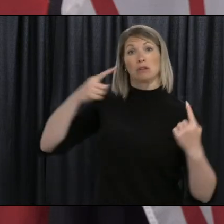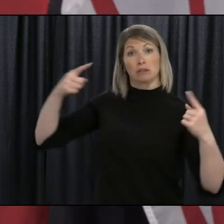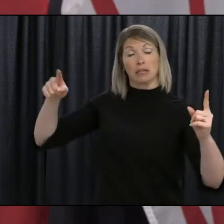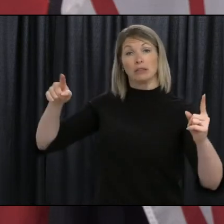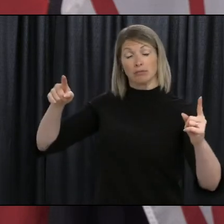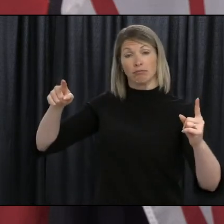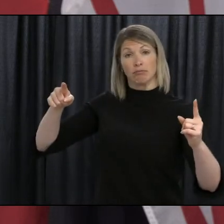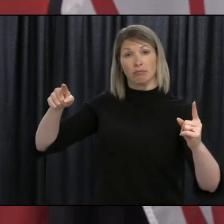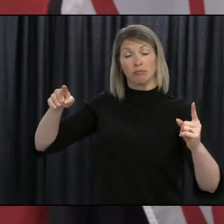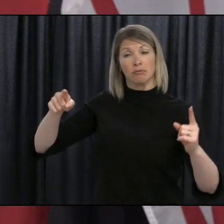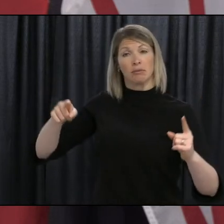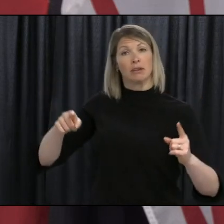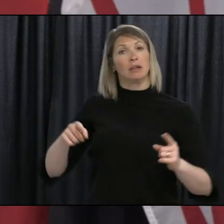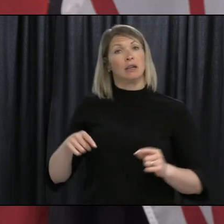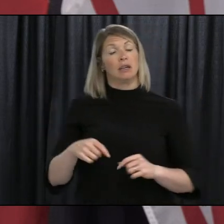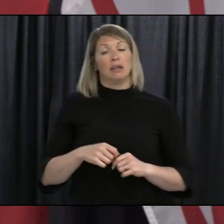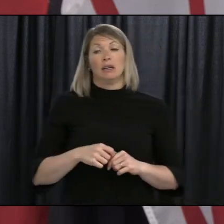oil